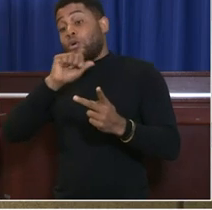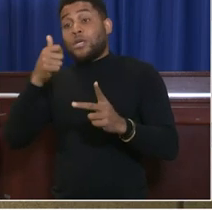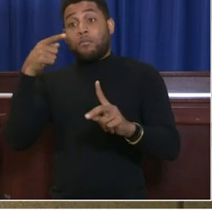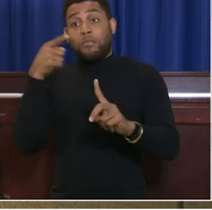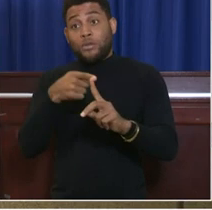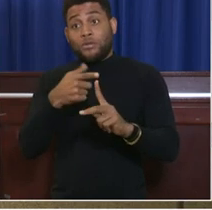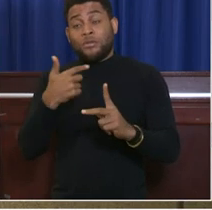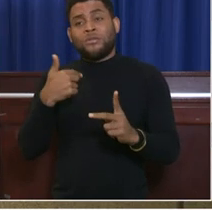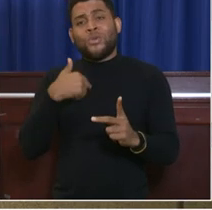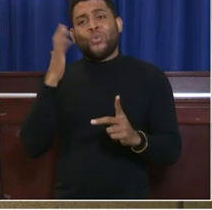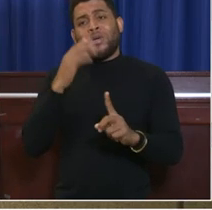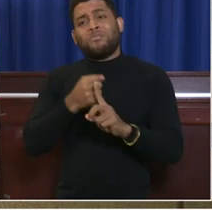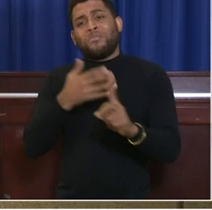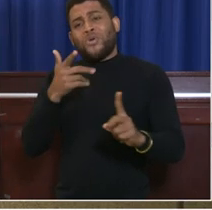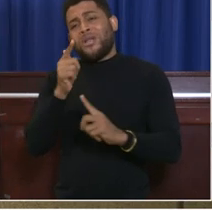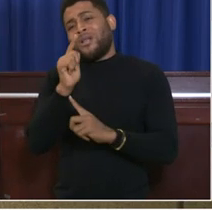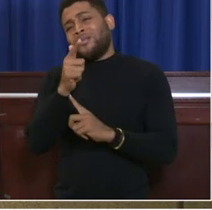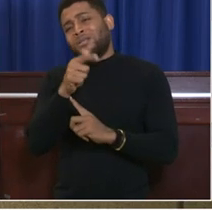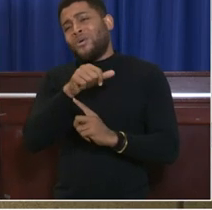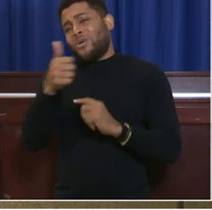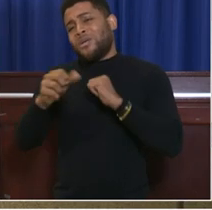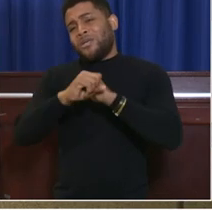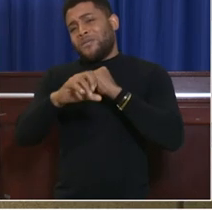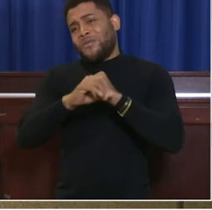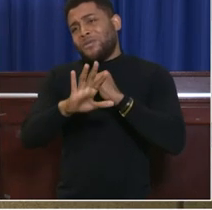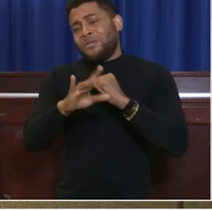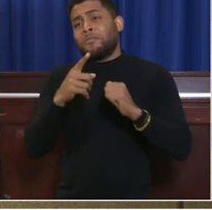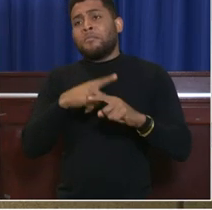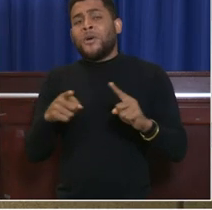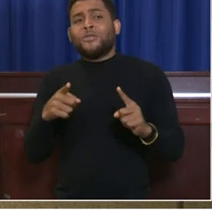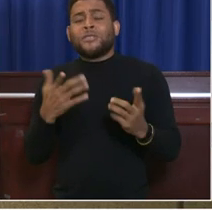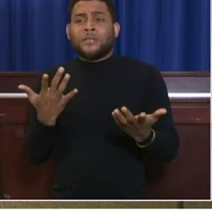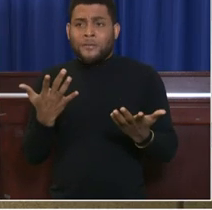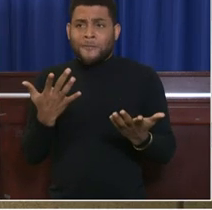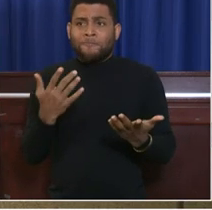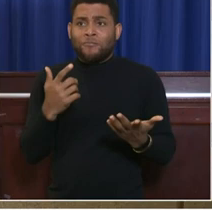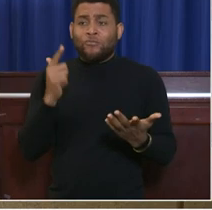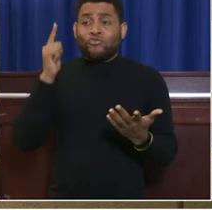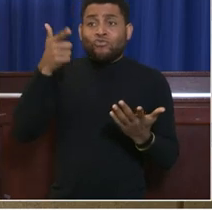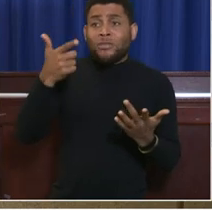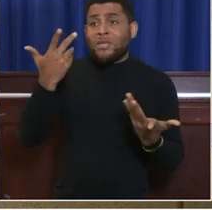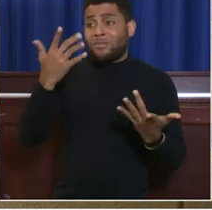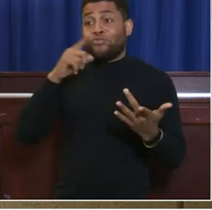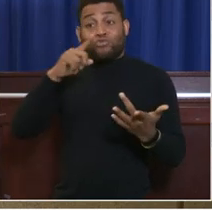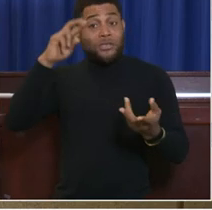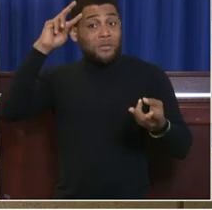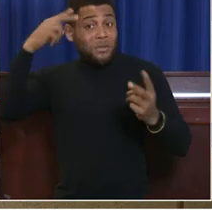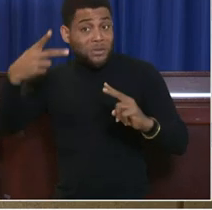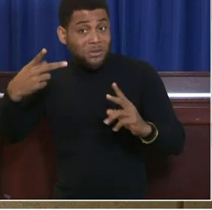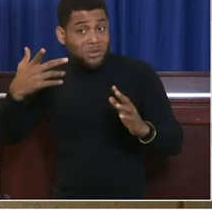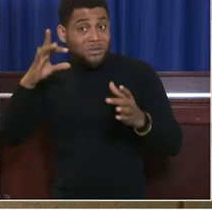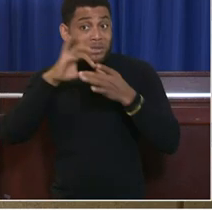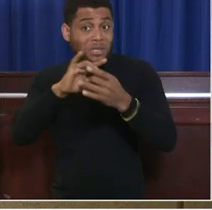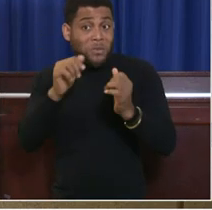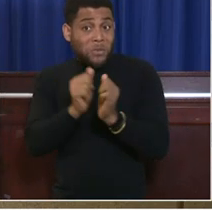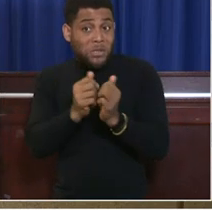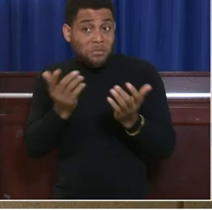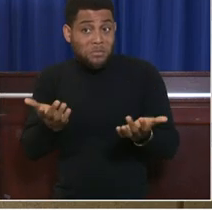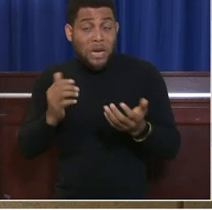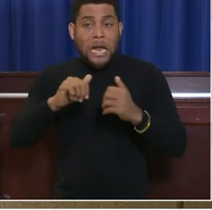little bit of a misunderstanding of how the ecosystem here has been structured. I think some think that the